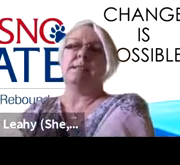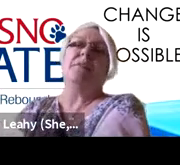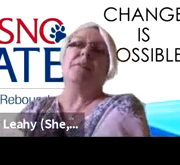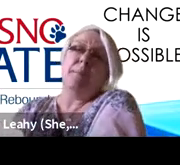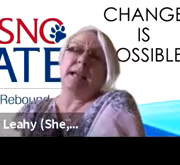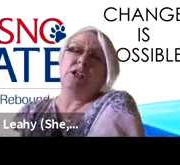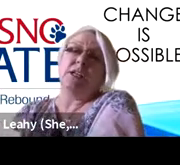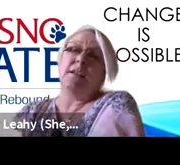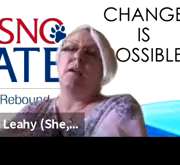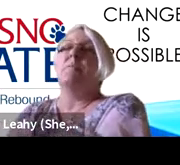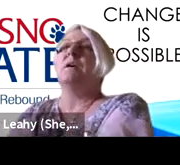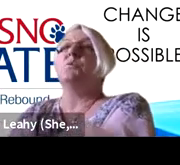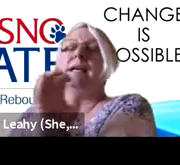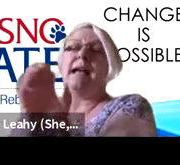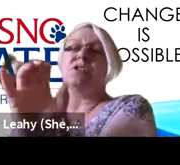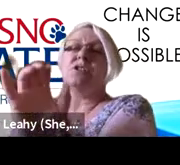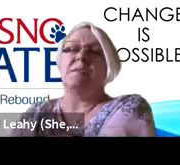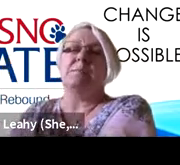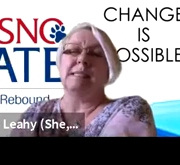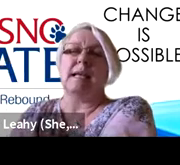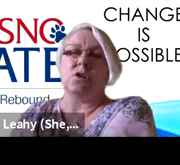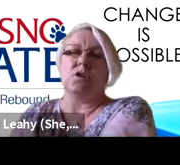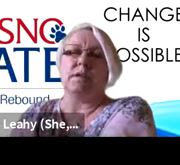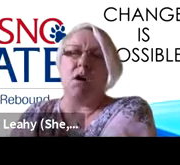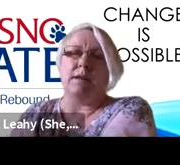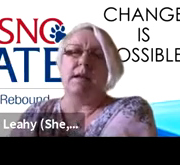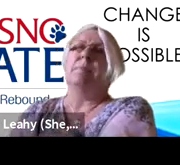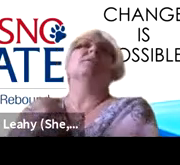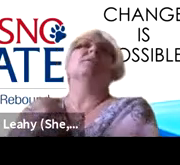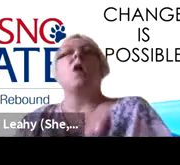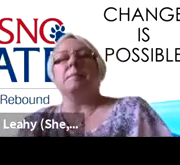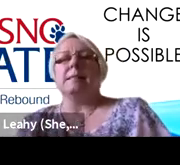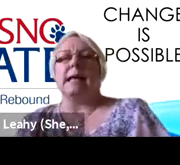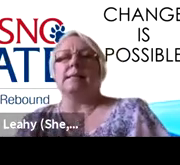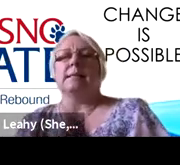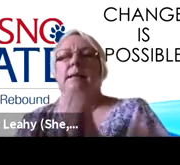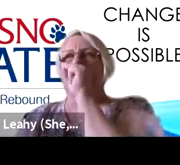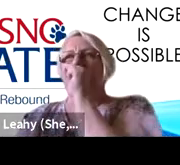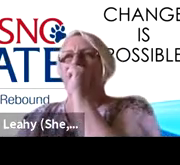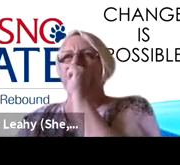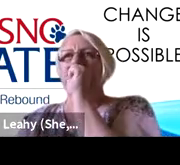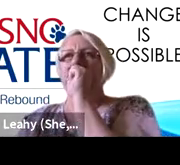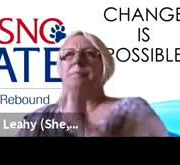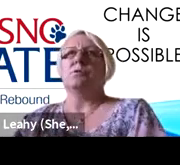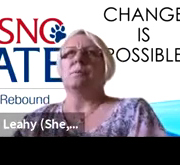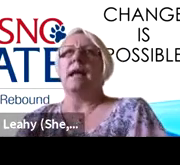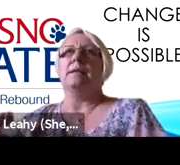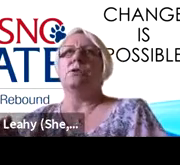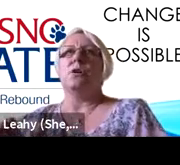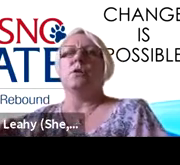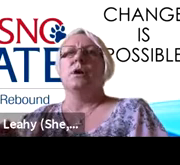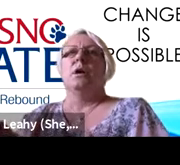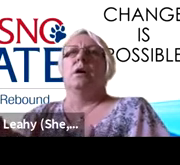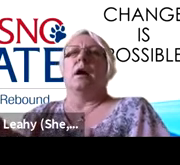actually fills out the application, because we can catch some of these mistakes early on, because they're common mistakes. Excuse me.